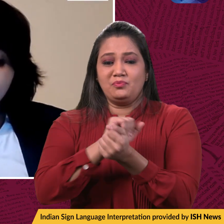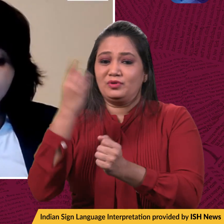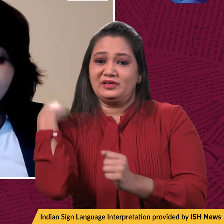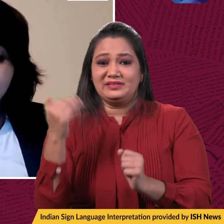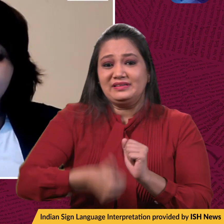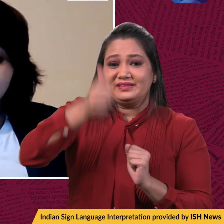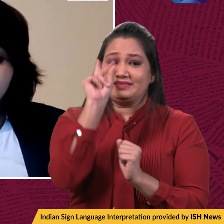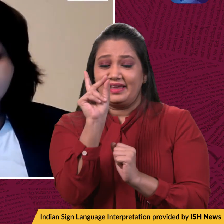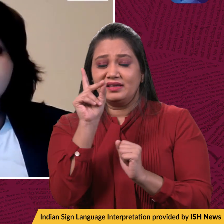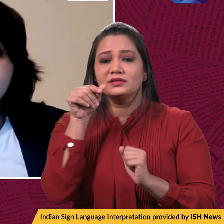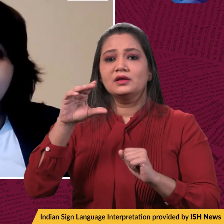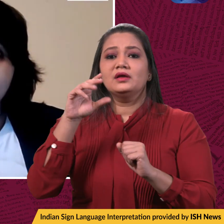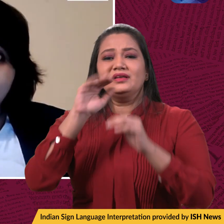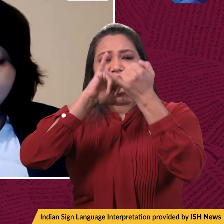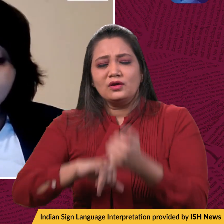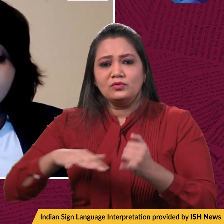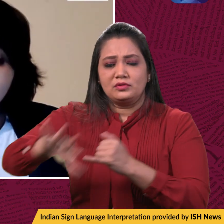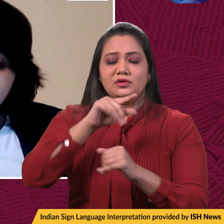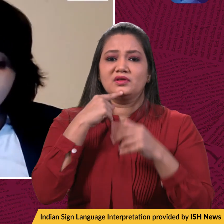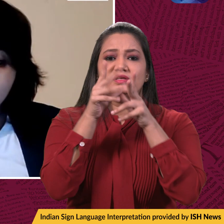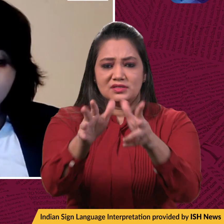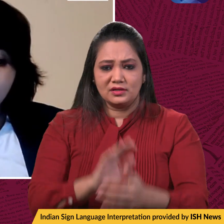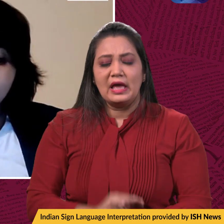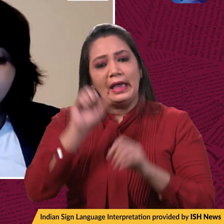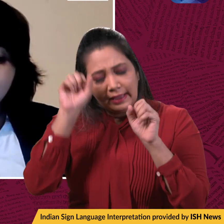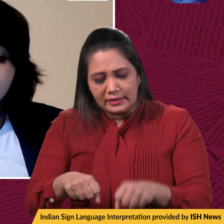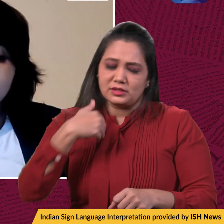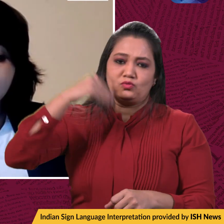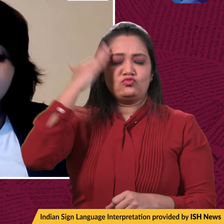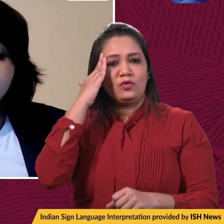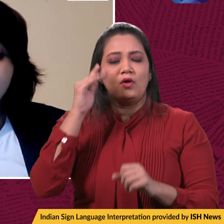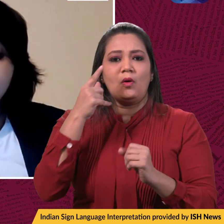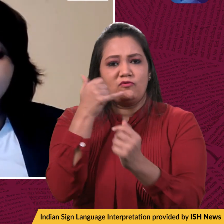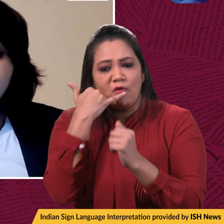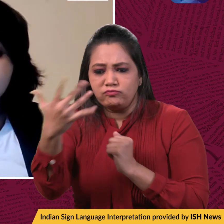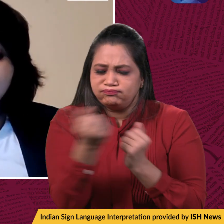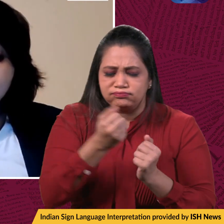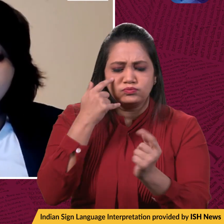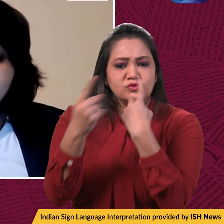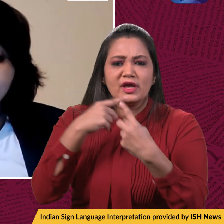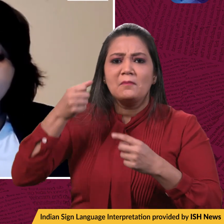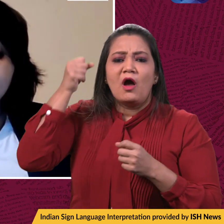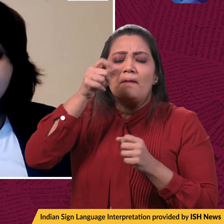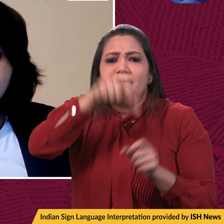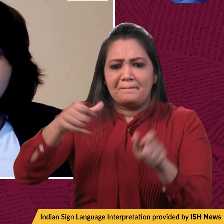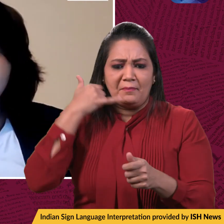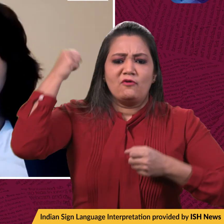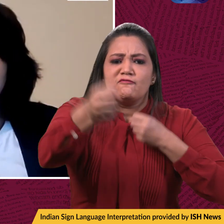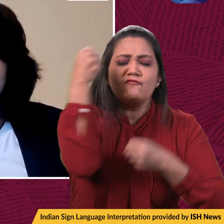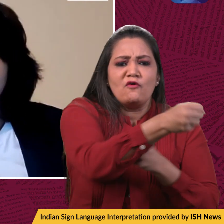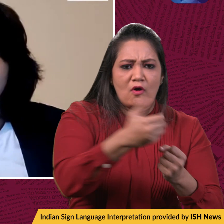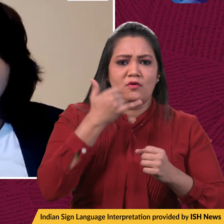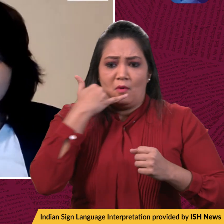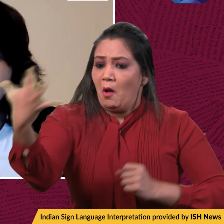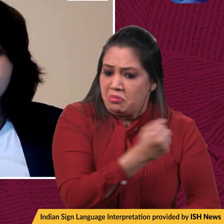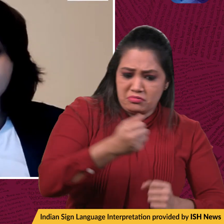South Zone, Gajrao Bhupal, has said, and I quote, "Yes, I am aware that phones are being checked. However, we're not forcing anybody, nor are we snatching